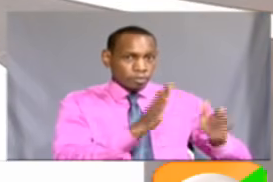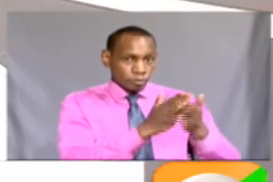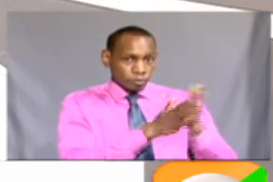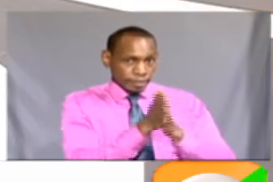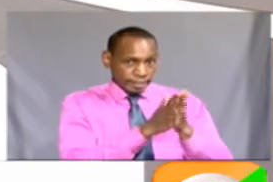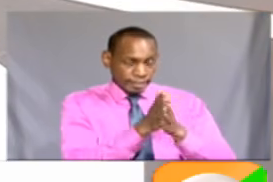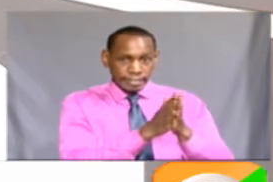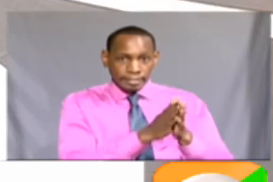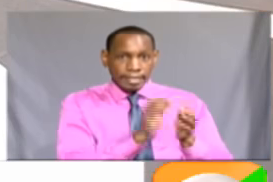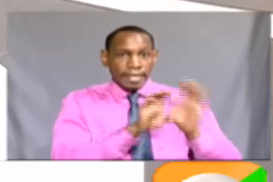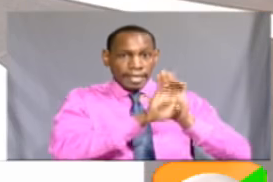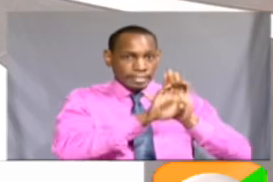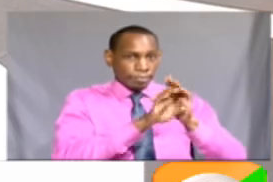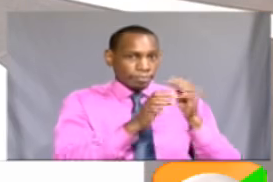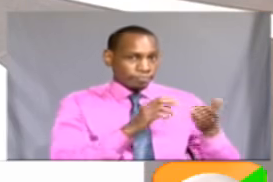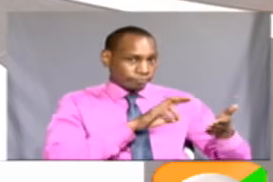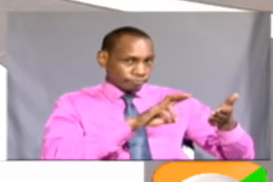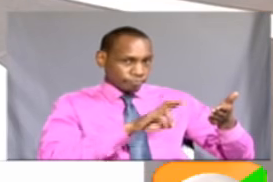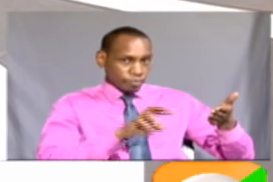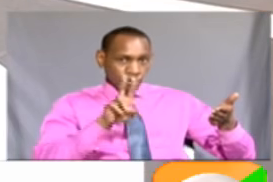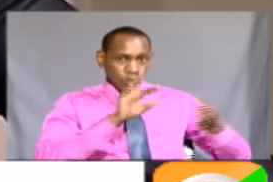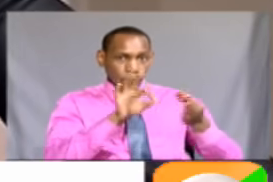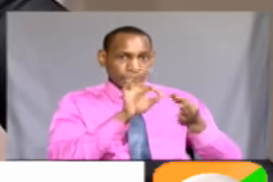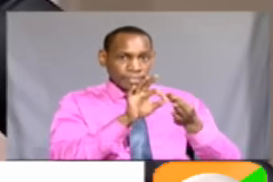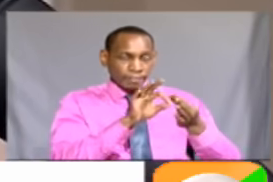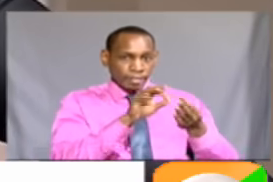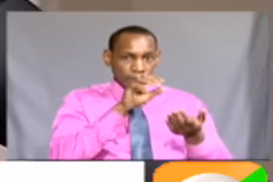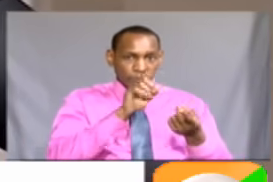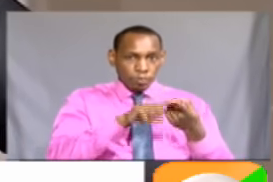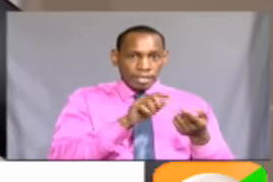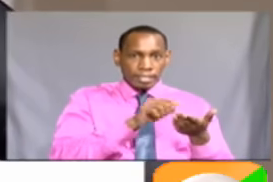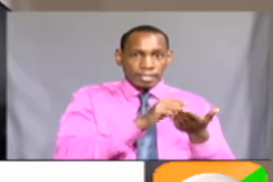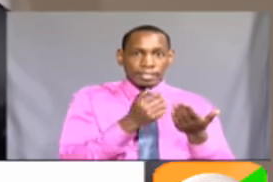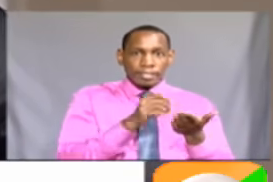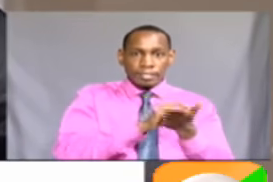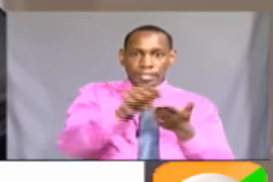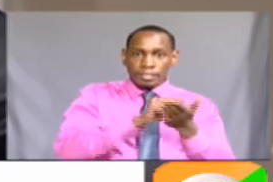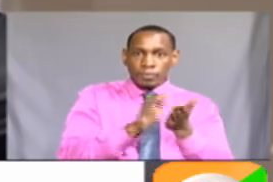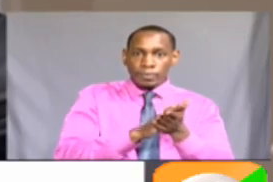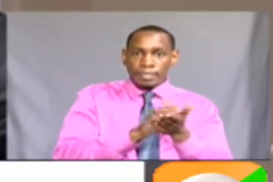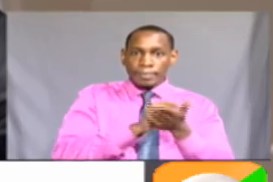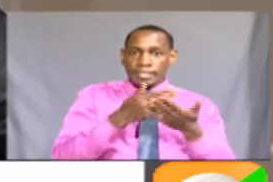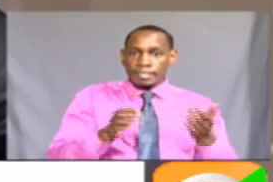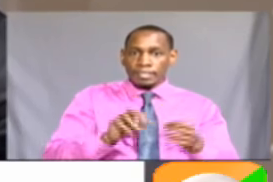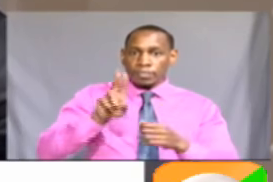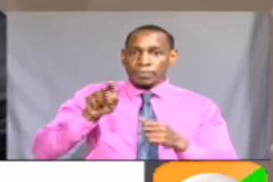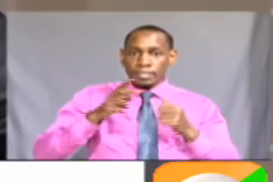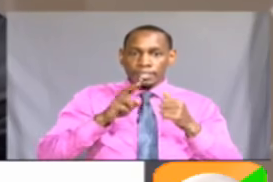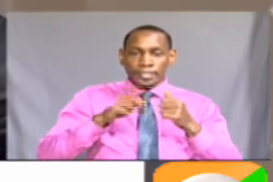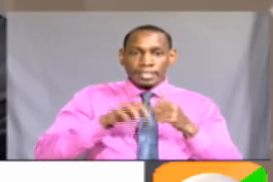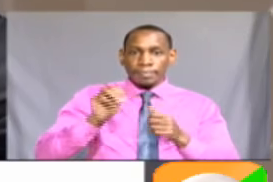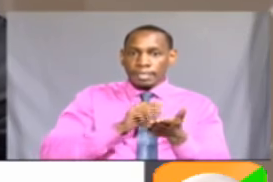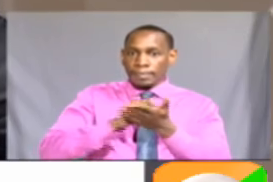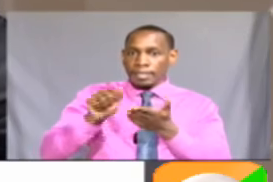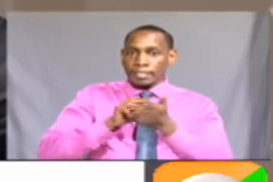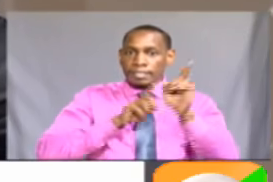here. For example, I'm looking at the two specific votes, stationery, printing papers and toners at 6.5 million, and then printing